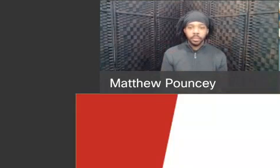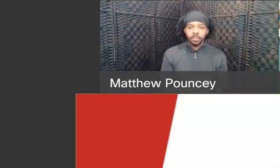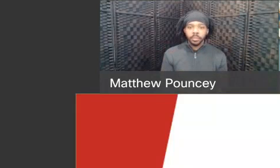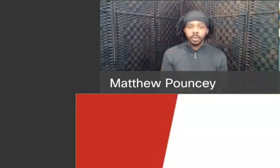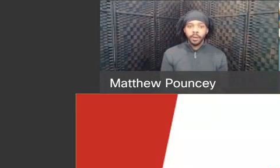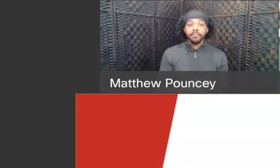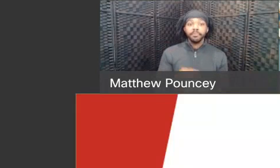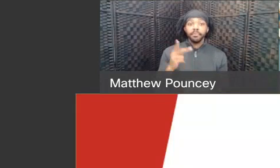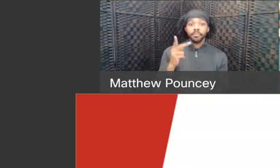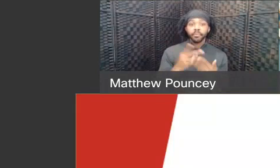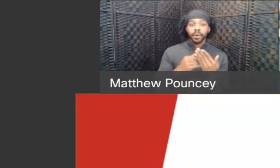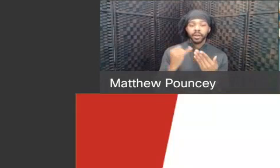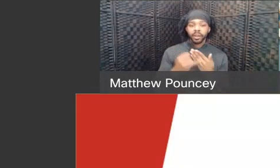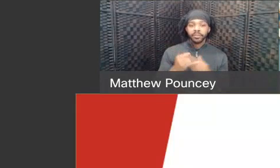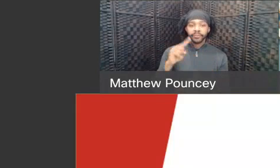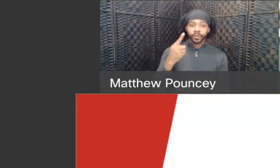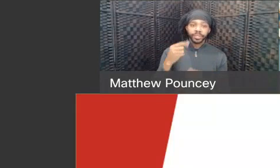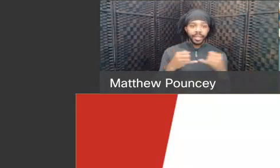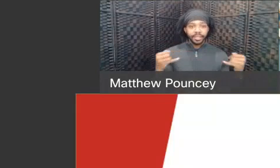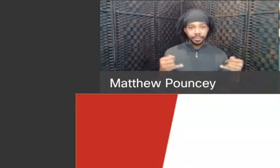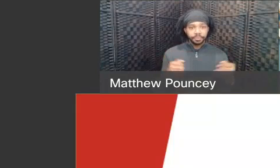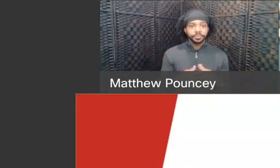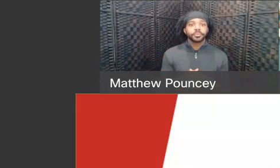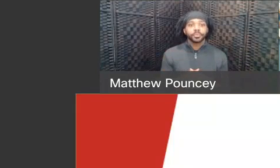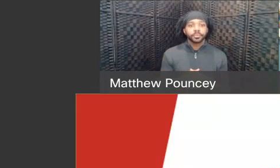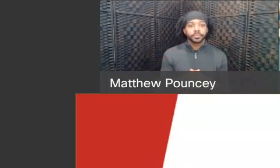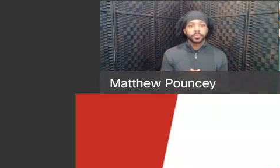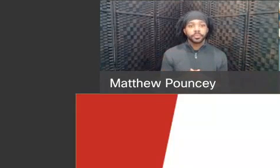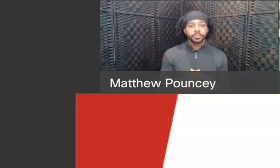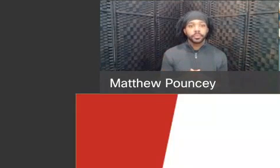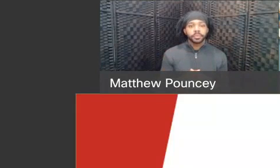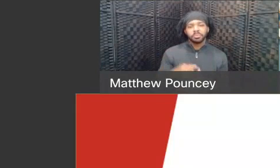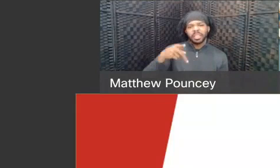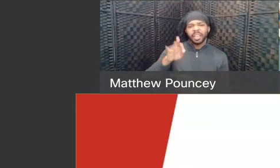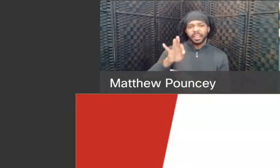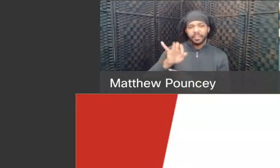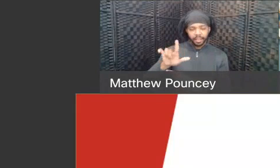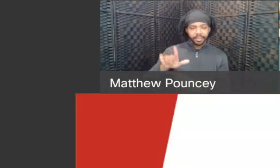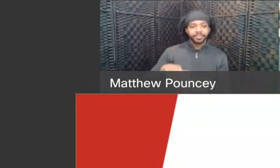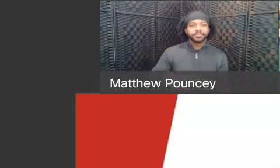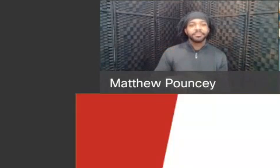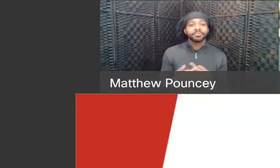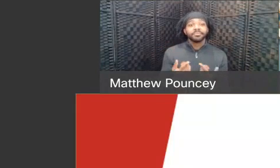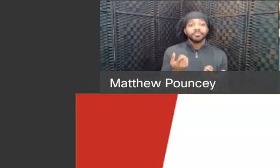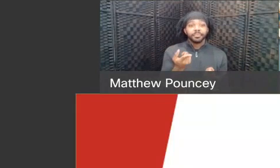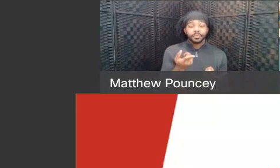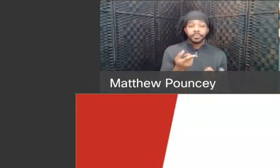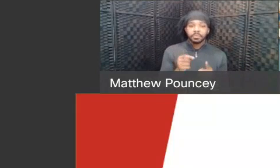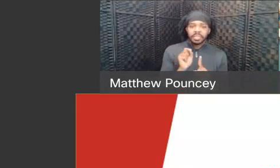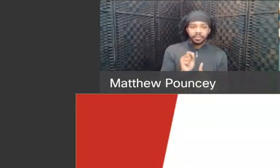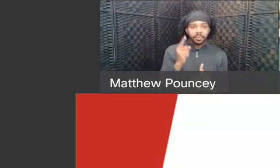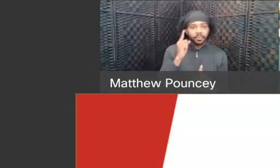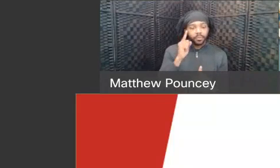Project First Line has been created and vetted by healthcare professionals and public health experts for frontline healthcare workers and